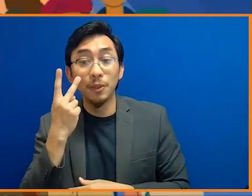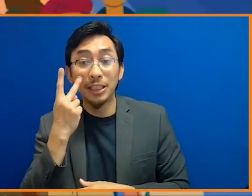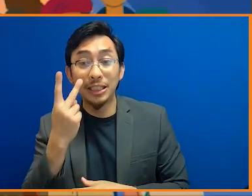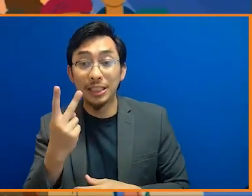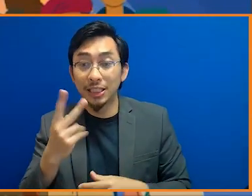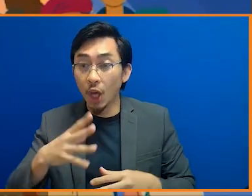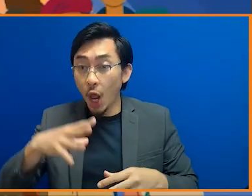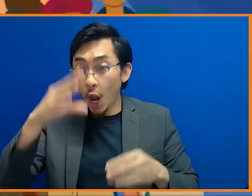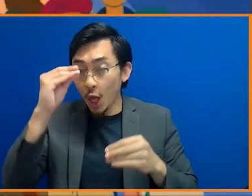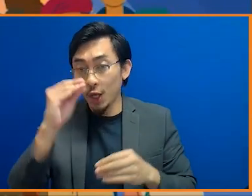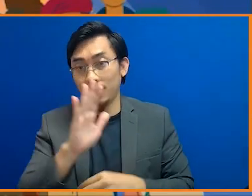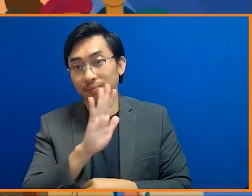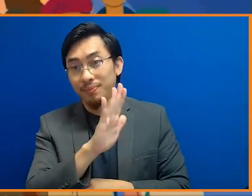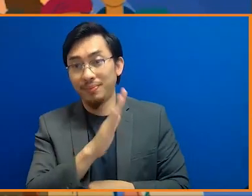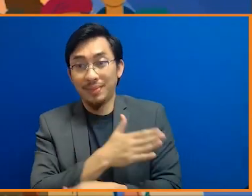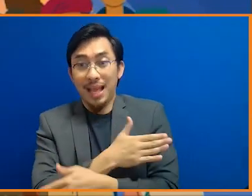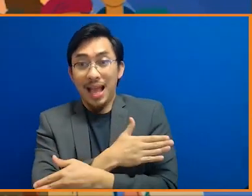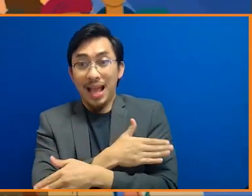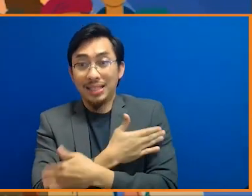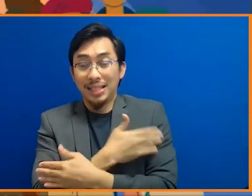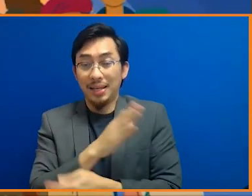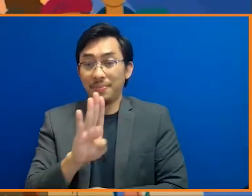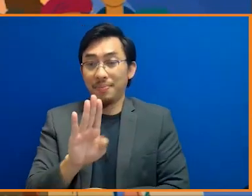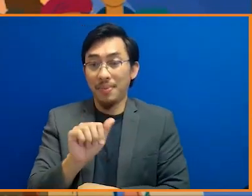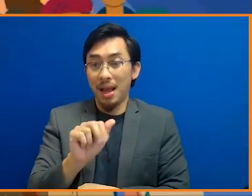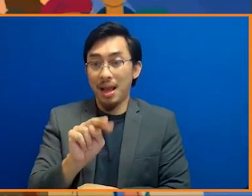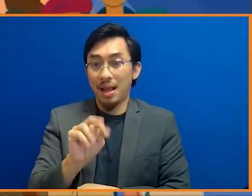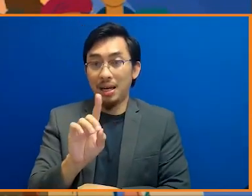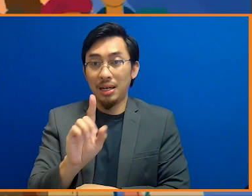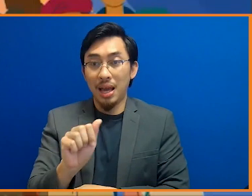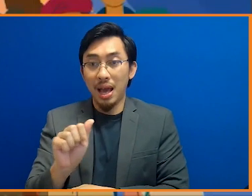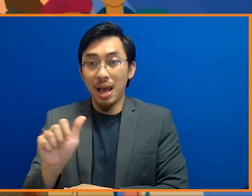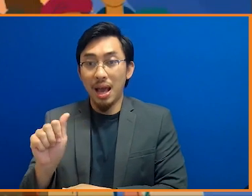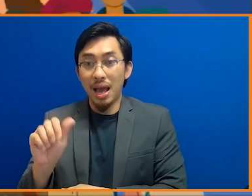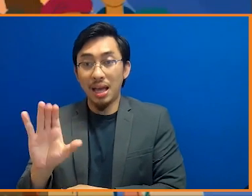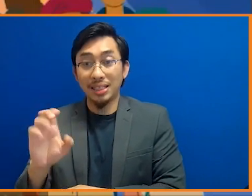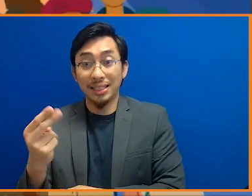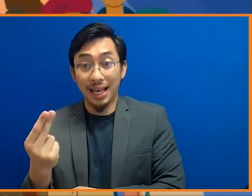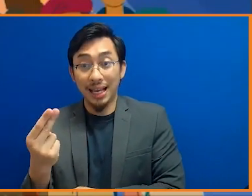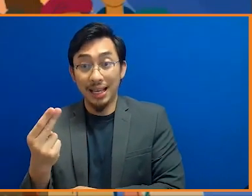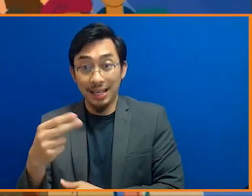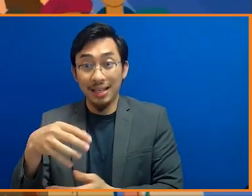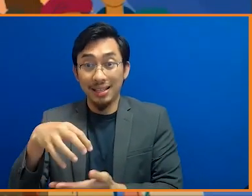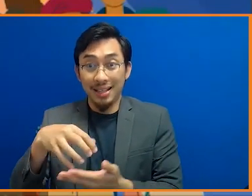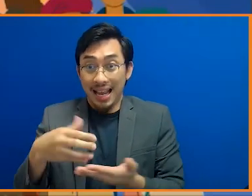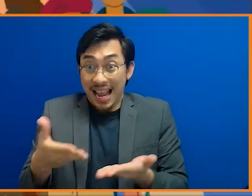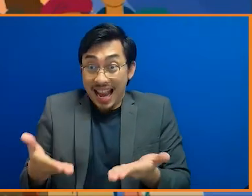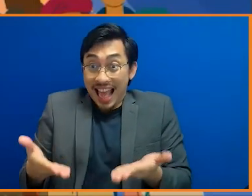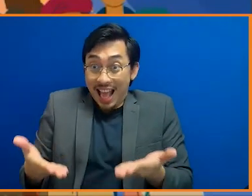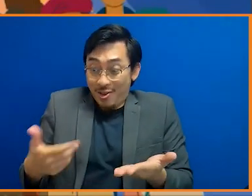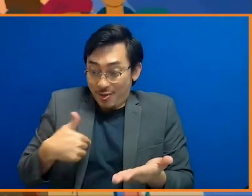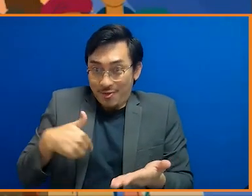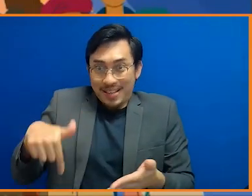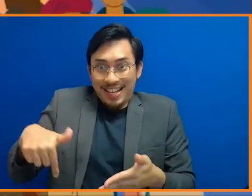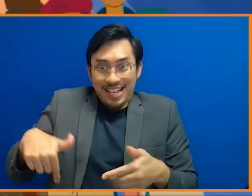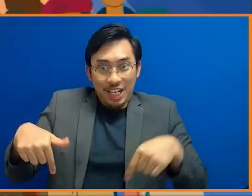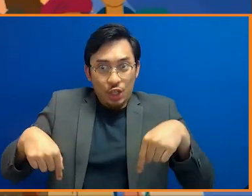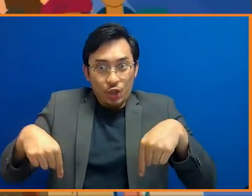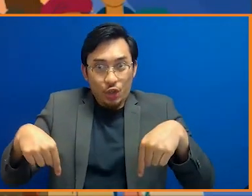Right. Now, let's see the some lesson learned from Banda Aceh, uh, the place where I'm here right